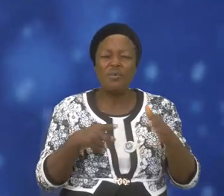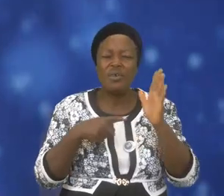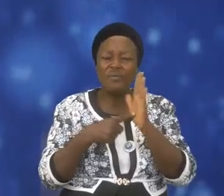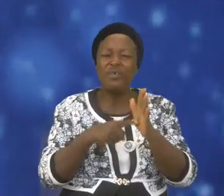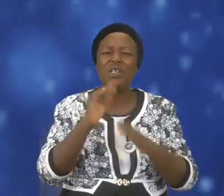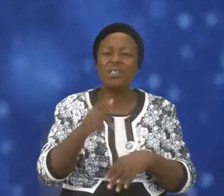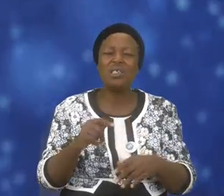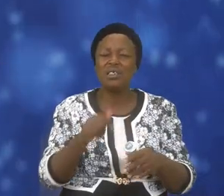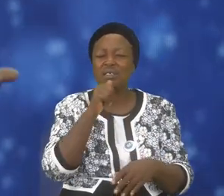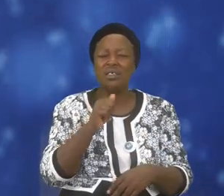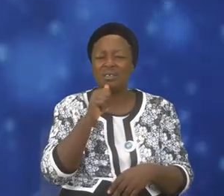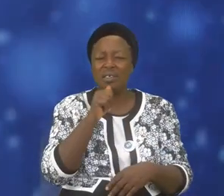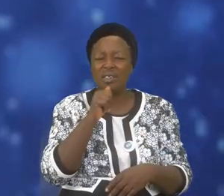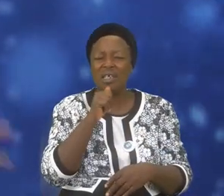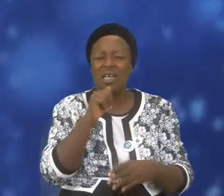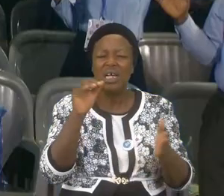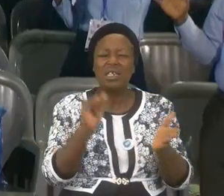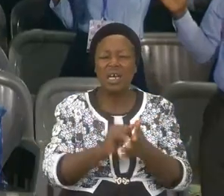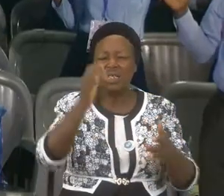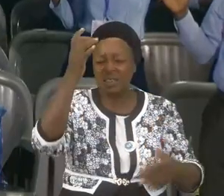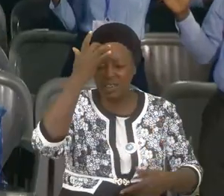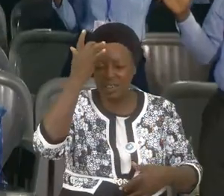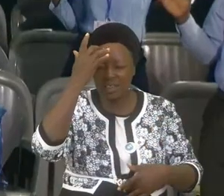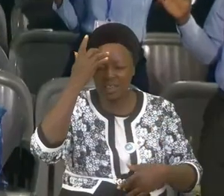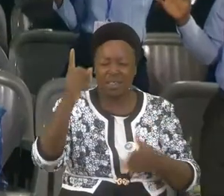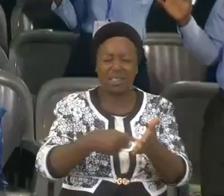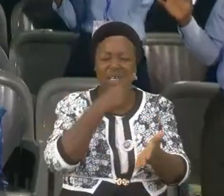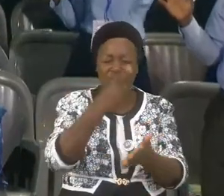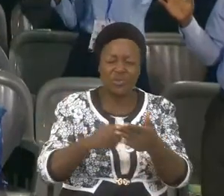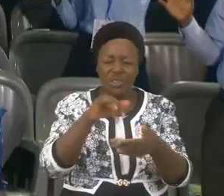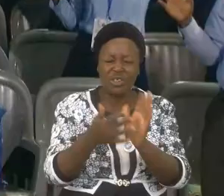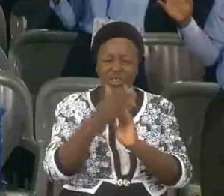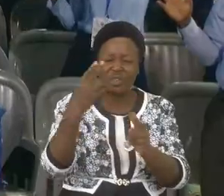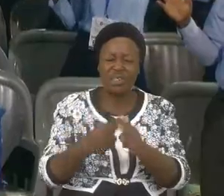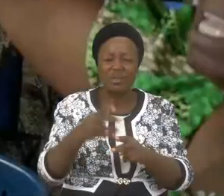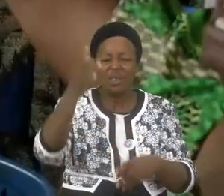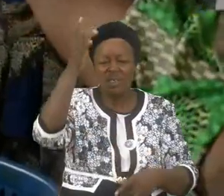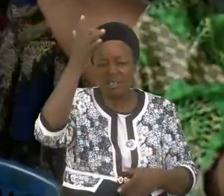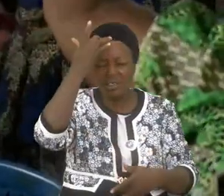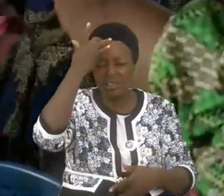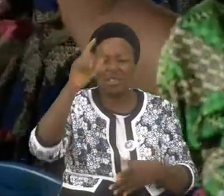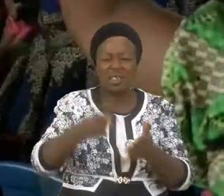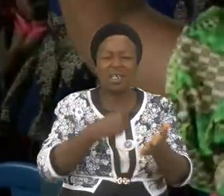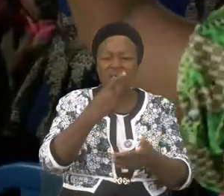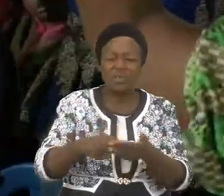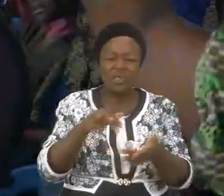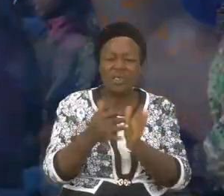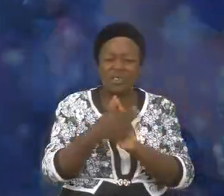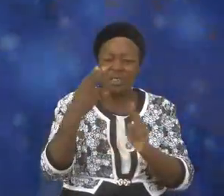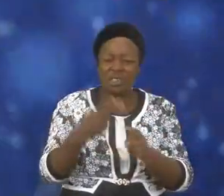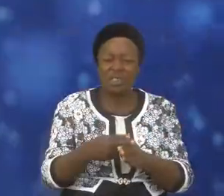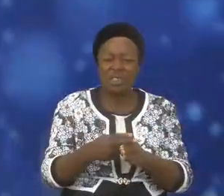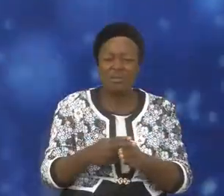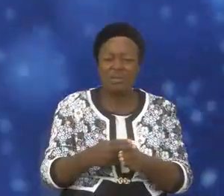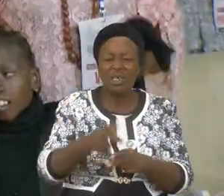canceled, disease canceled, demonic power canceled, premature